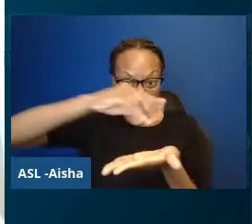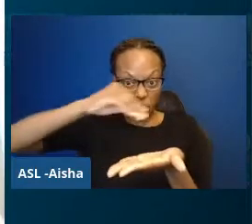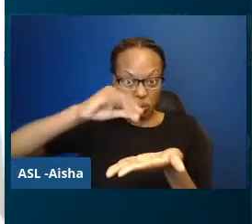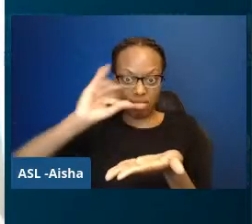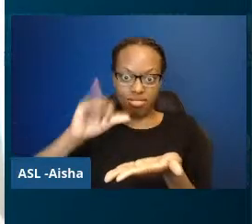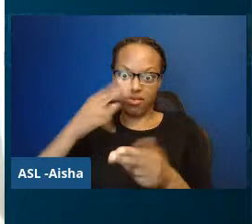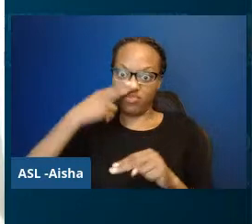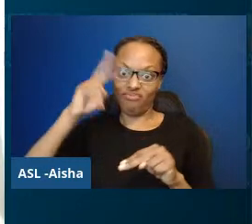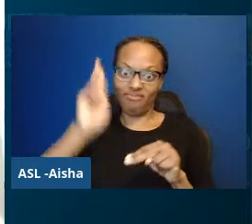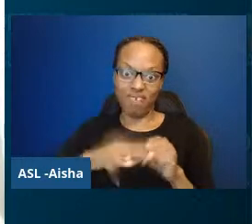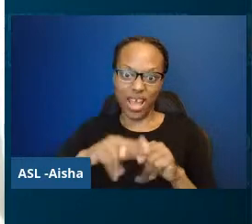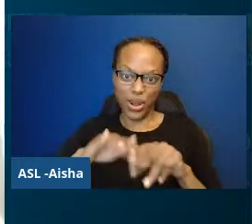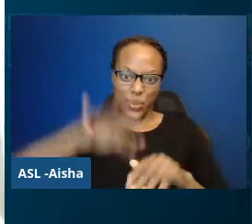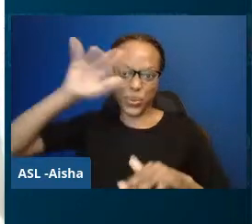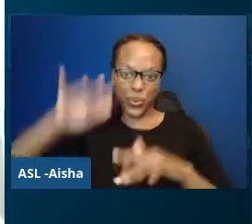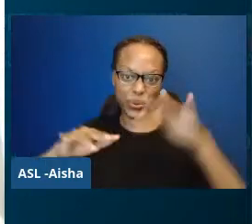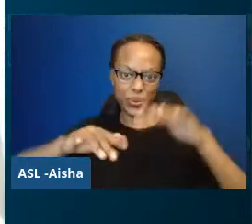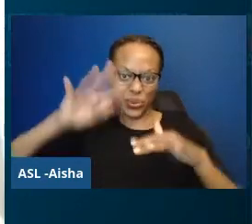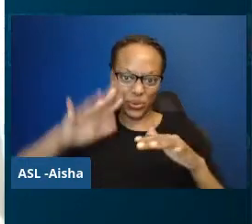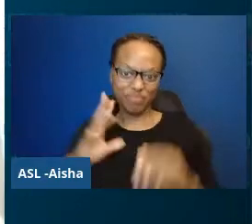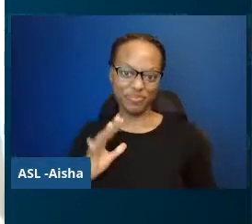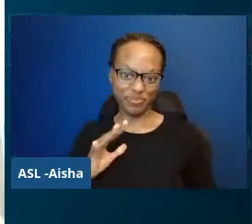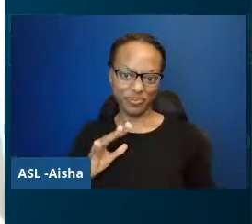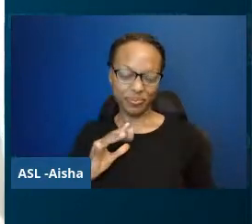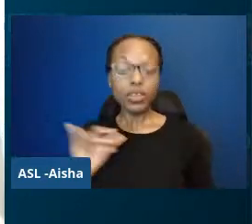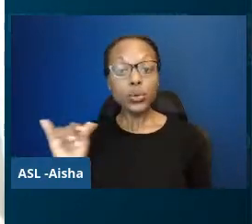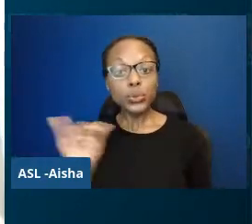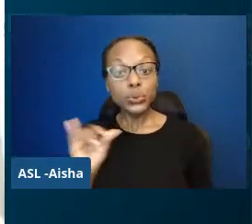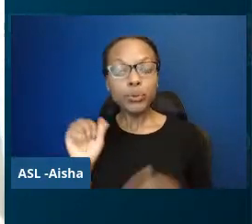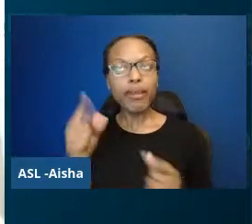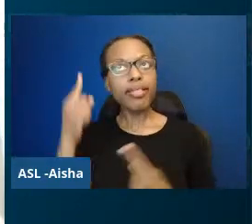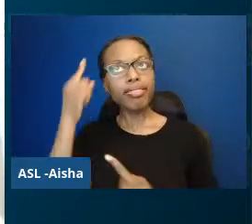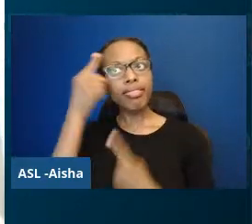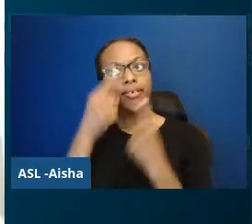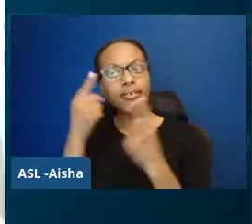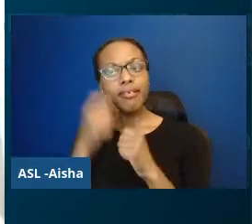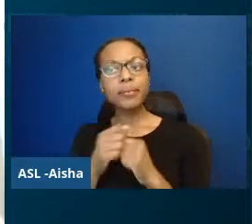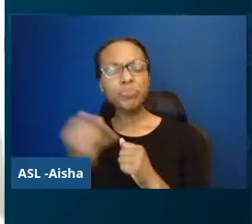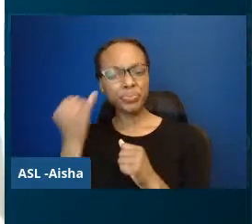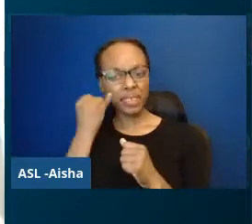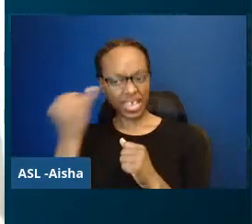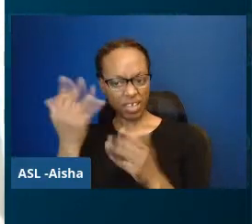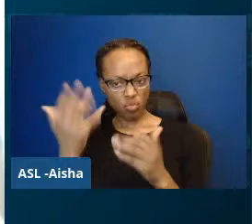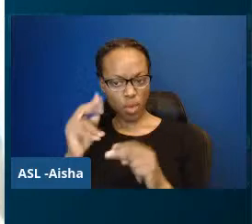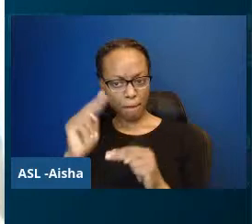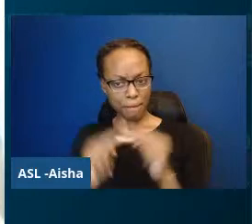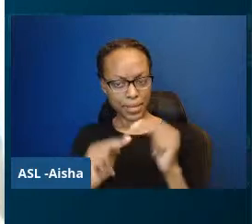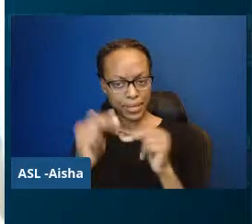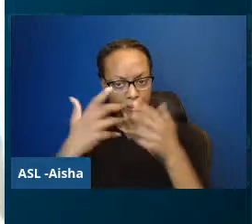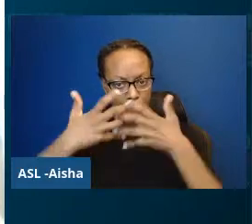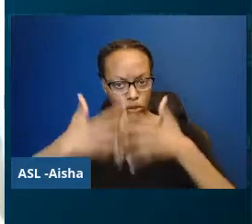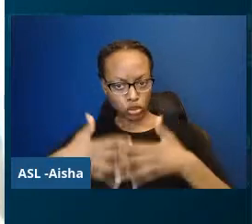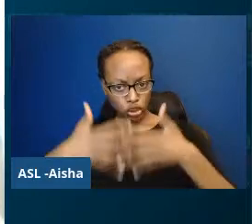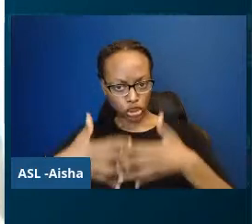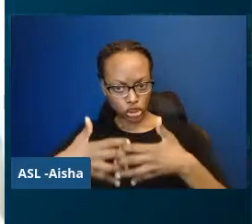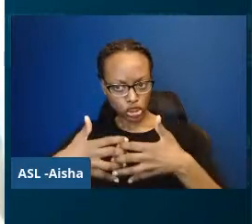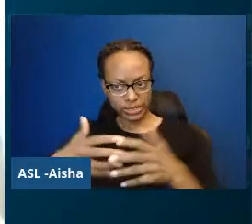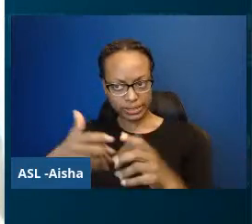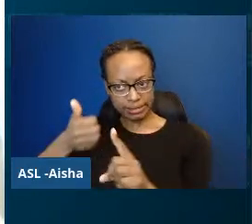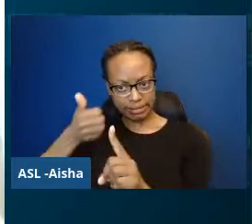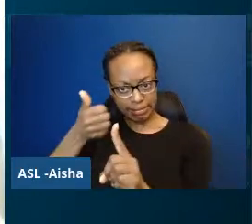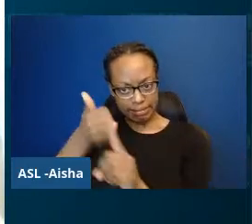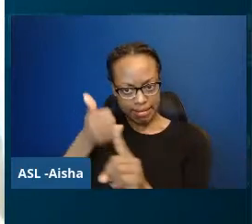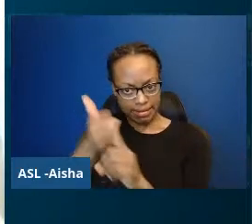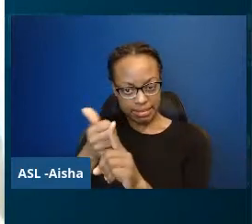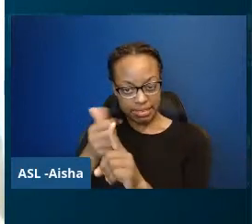ask, what would we need if we wanted to build a machine that could hear really well in